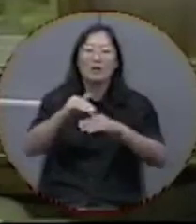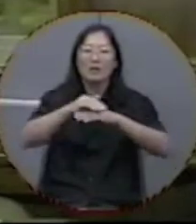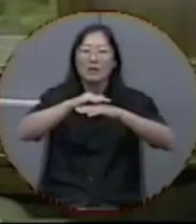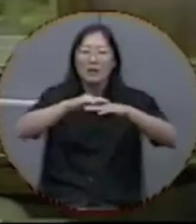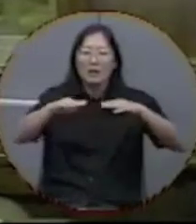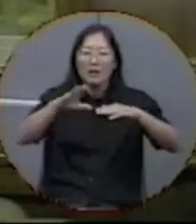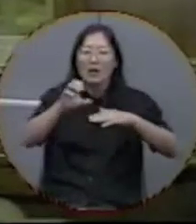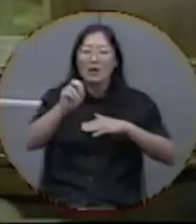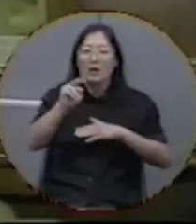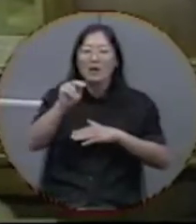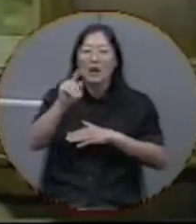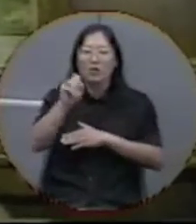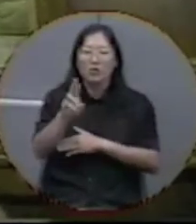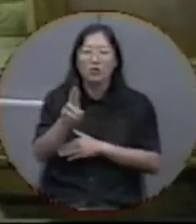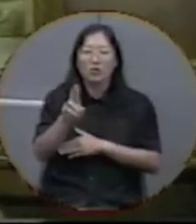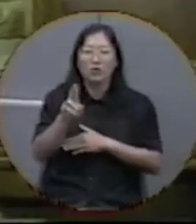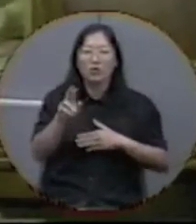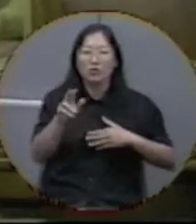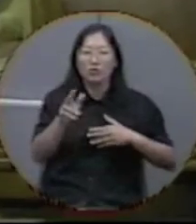counter.